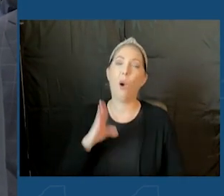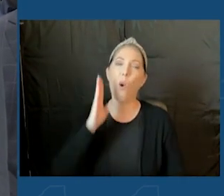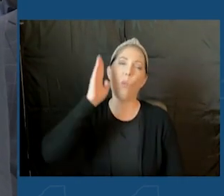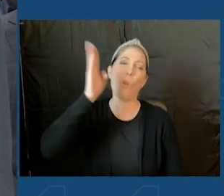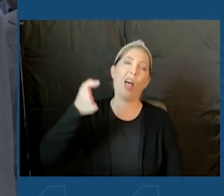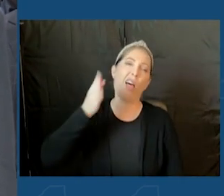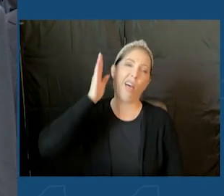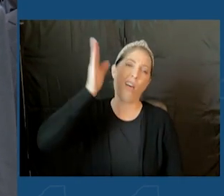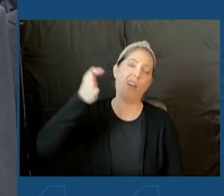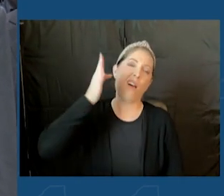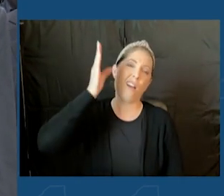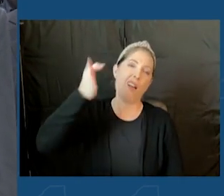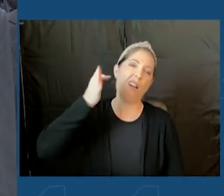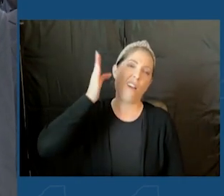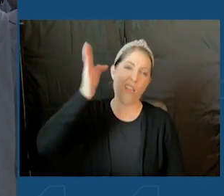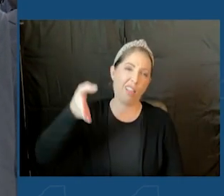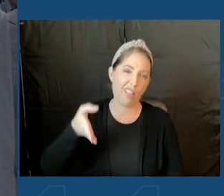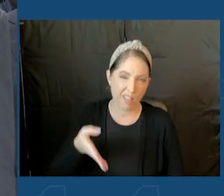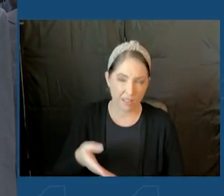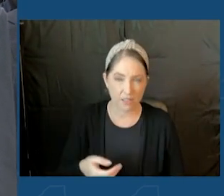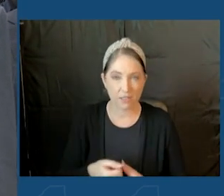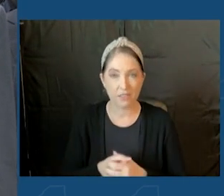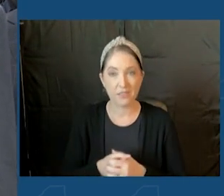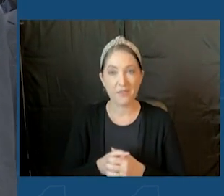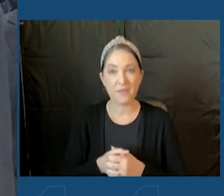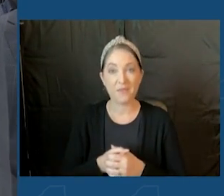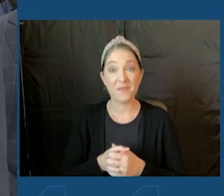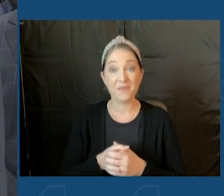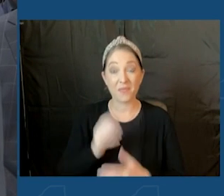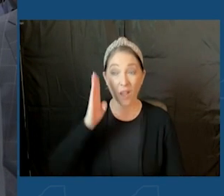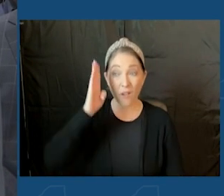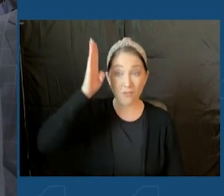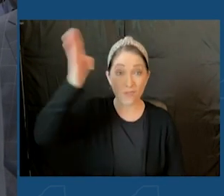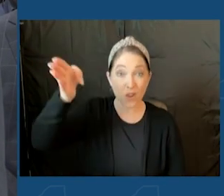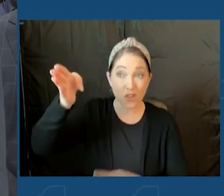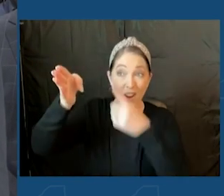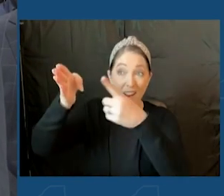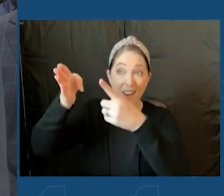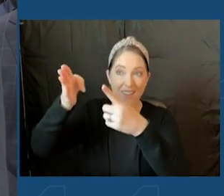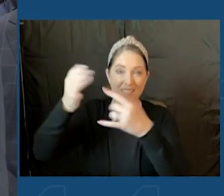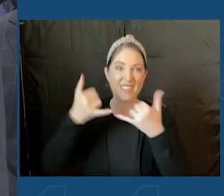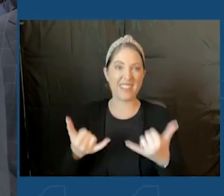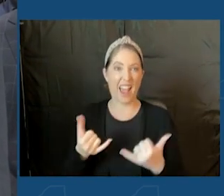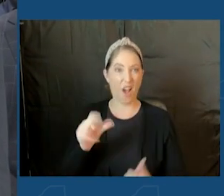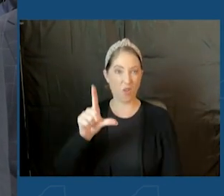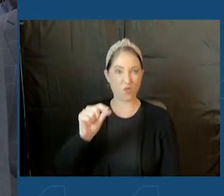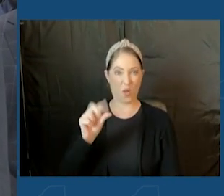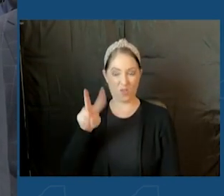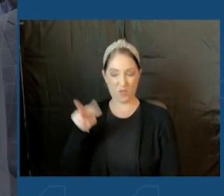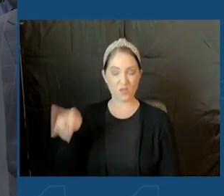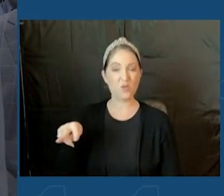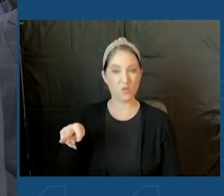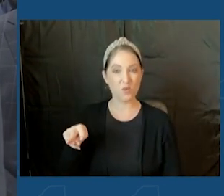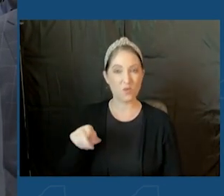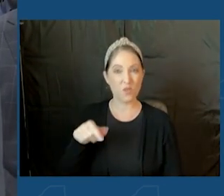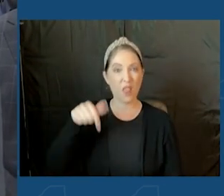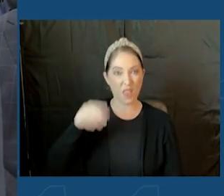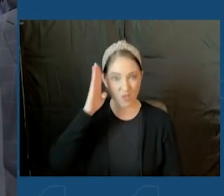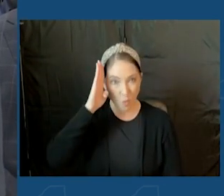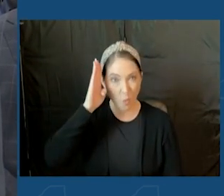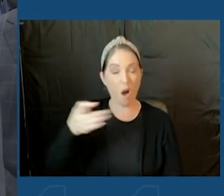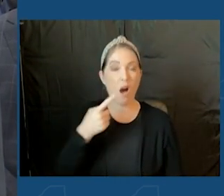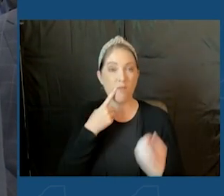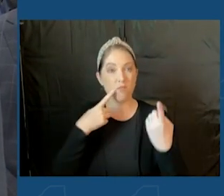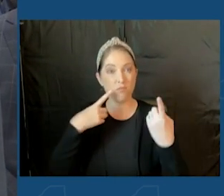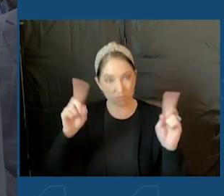future, the future, the future. The future is 2022. This will be accomplished, completed